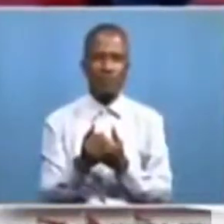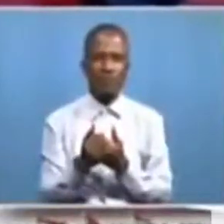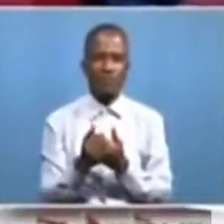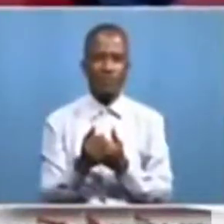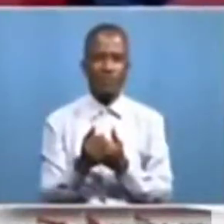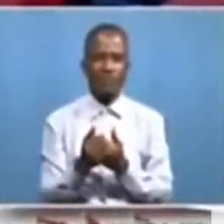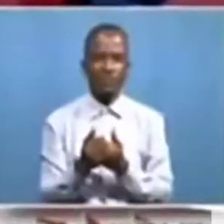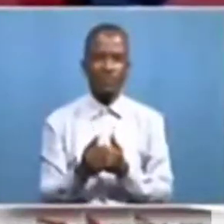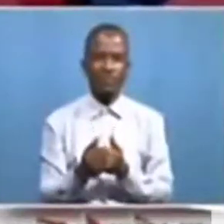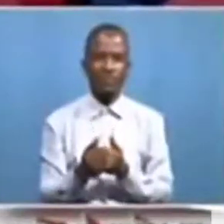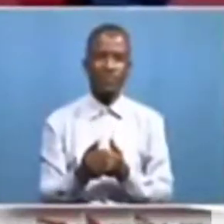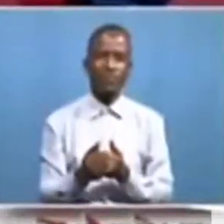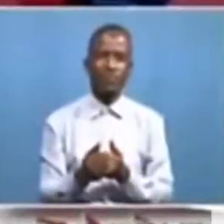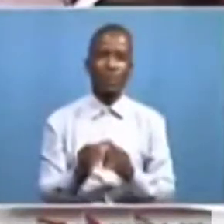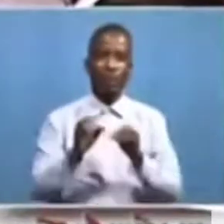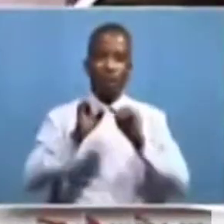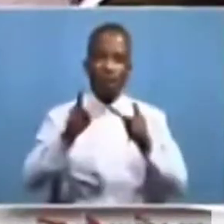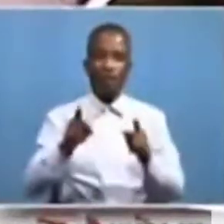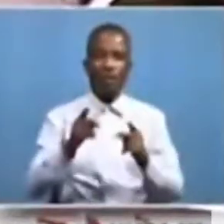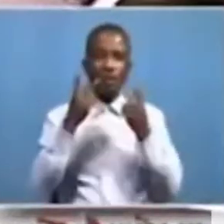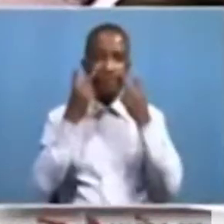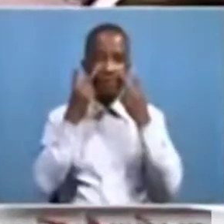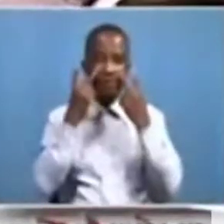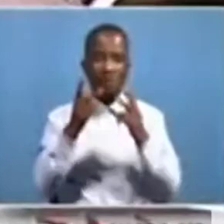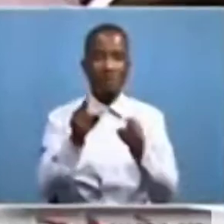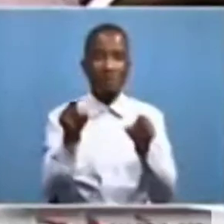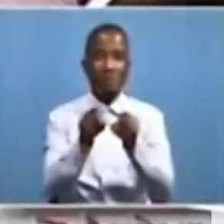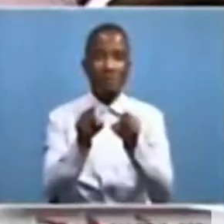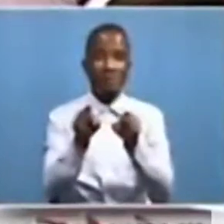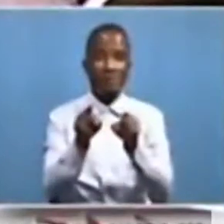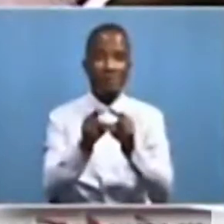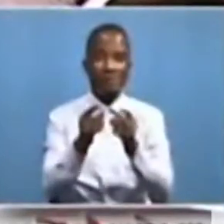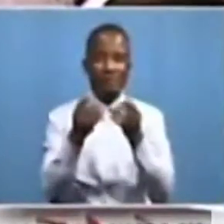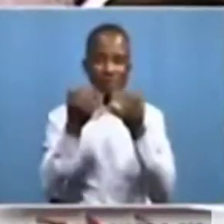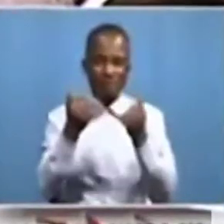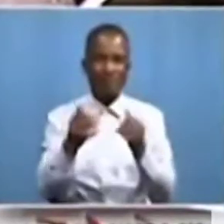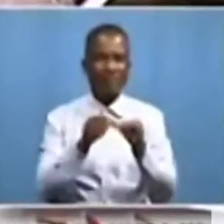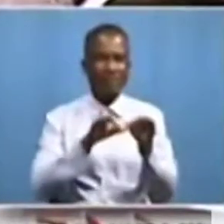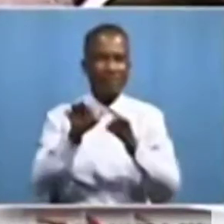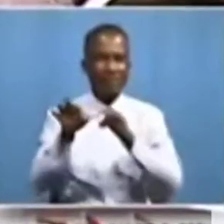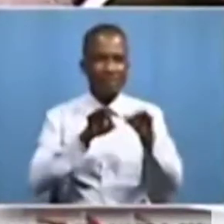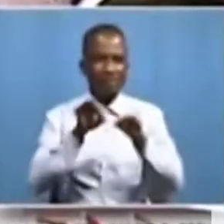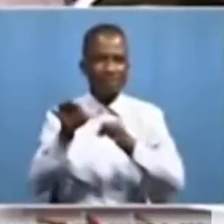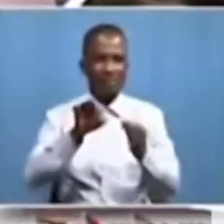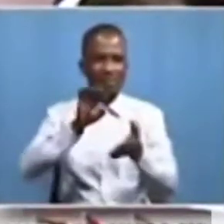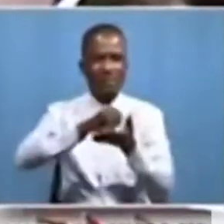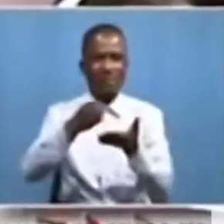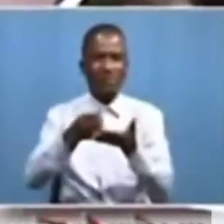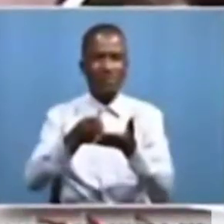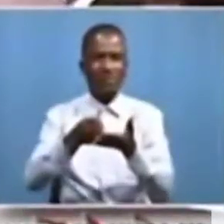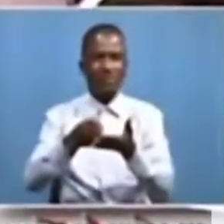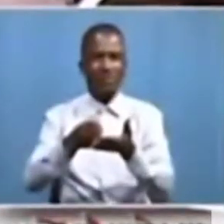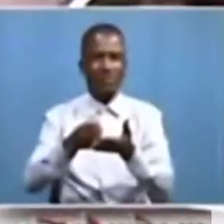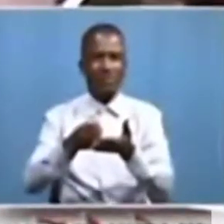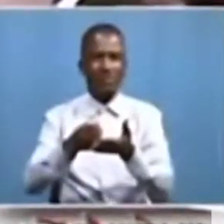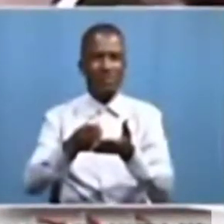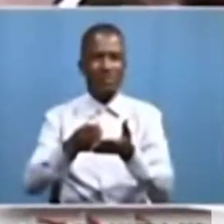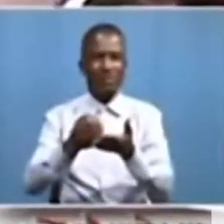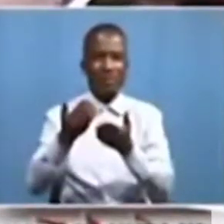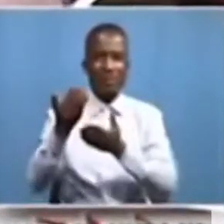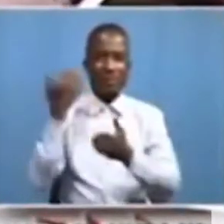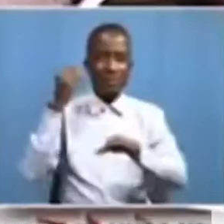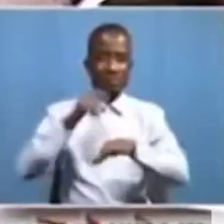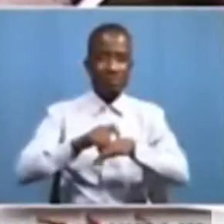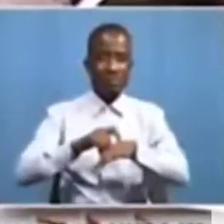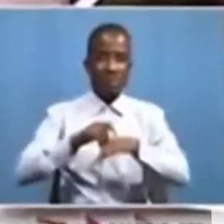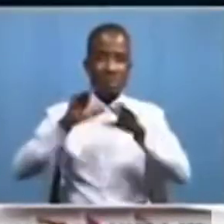elections. We find this same sentiment expressed by our own eminent jurist, Adinyina JSC, in the first